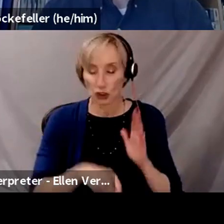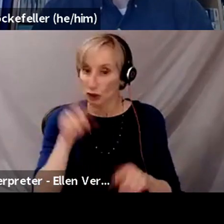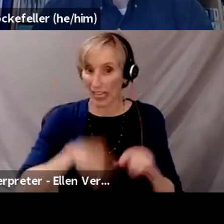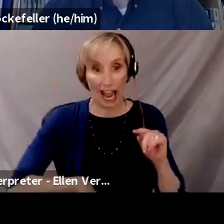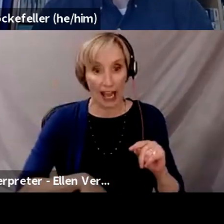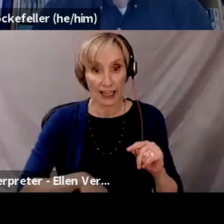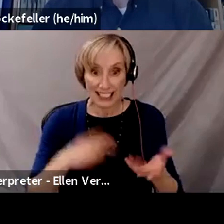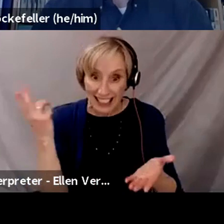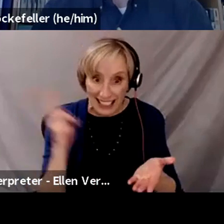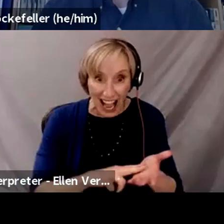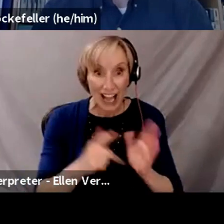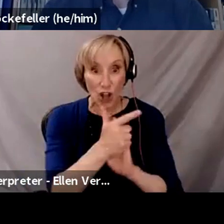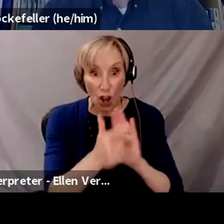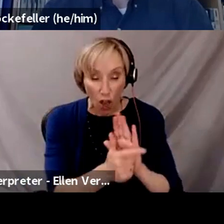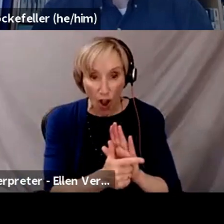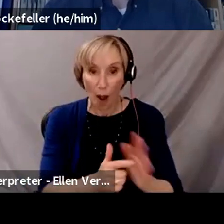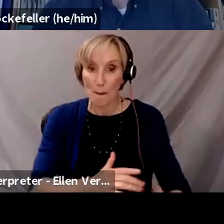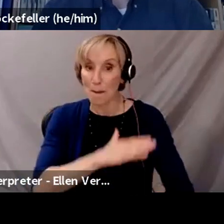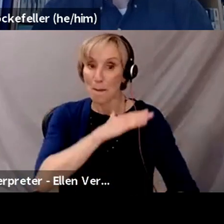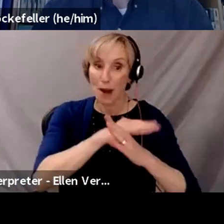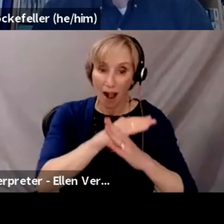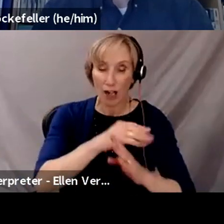me. And it just adds to the fear.